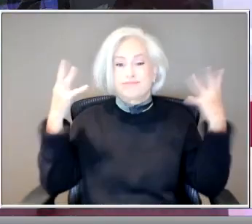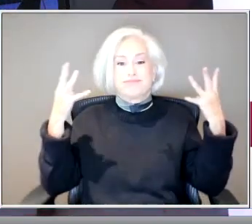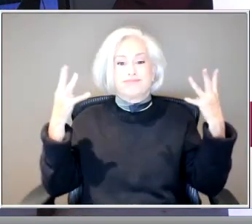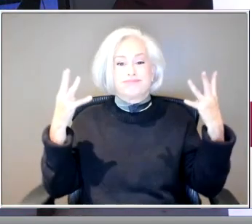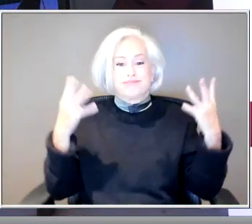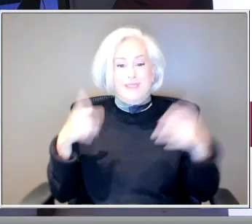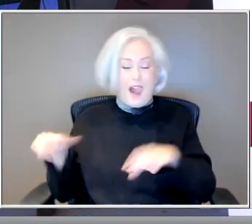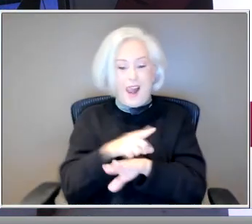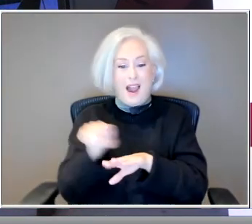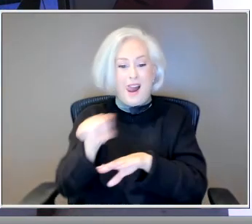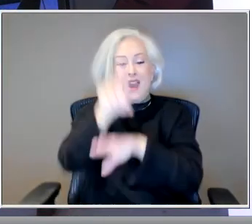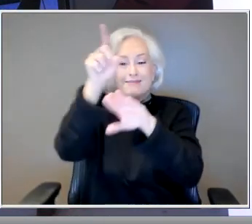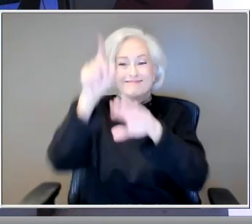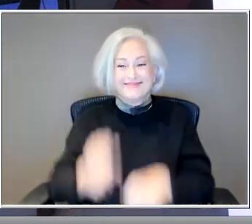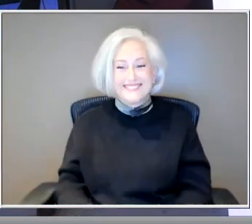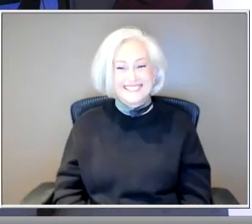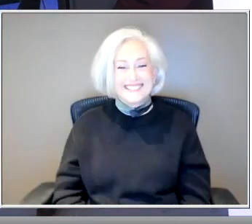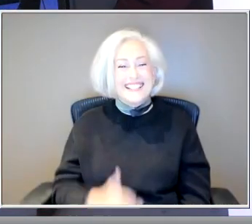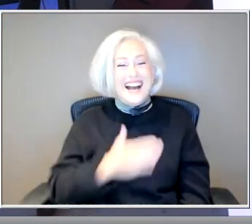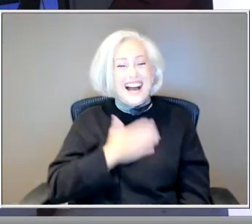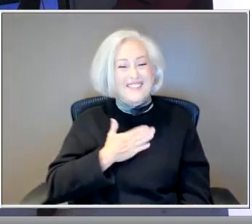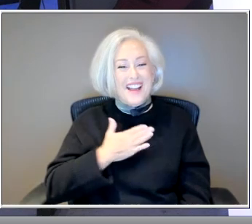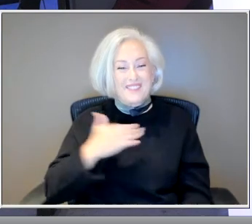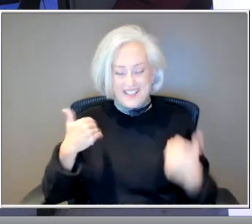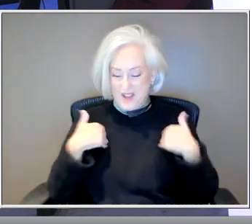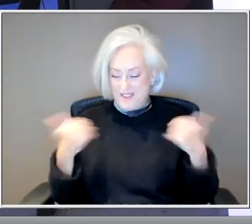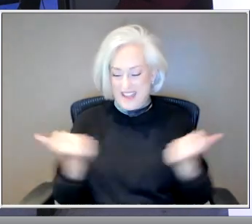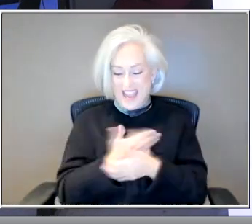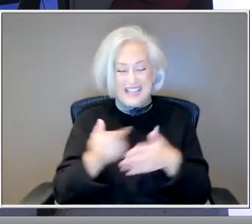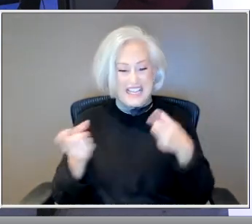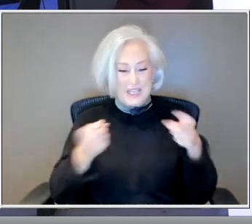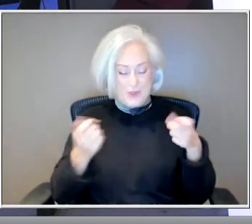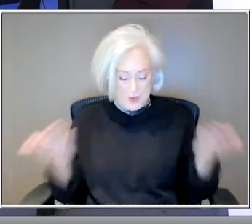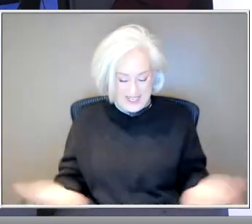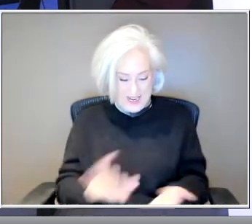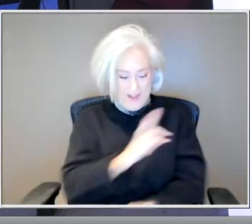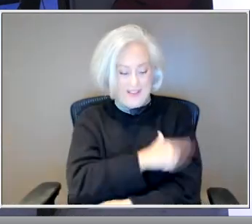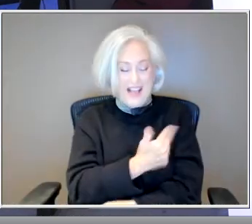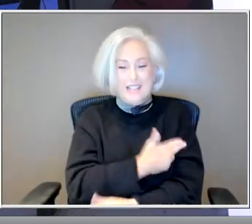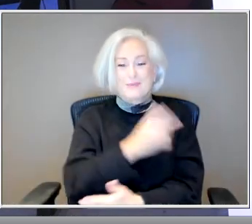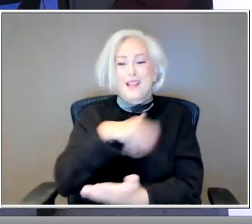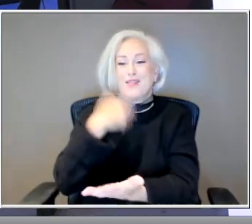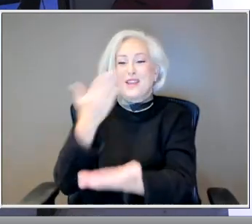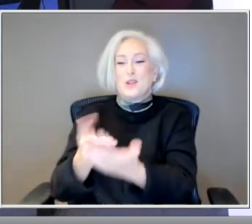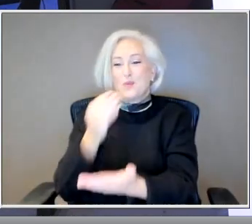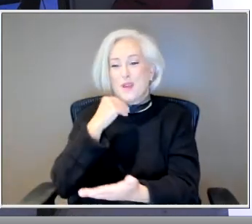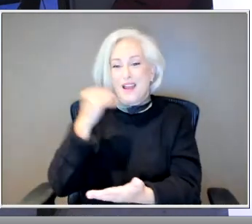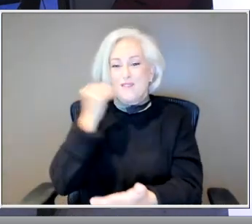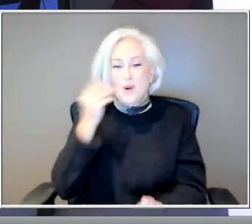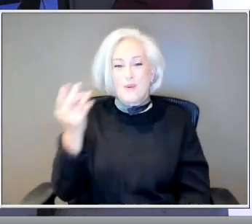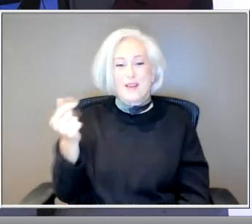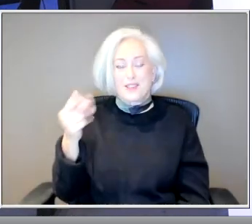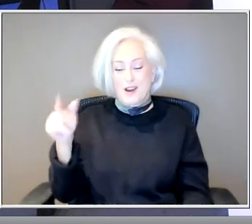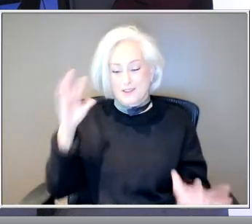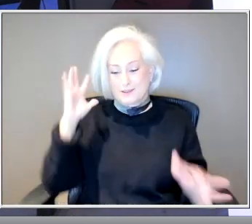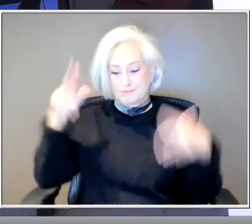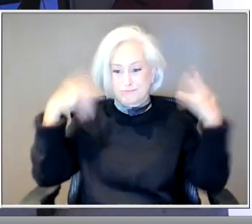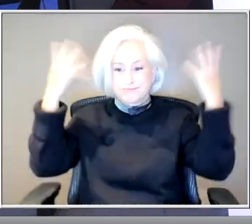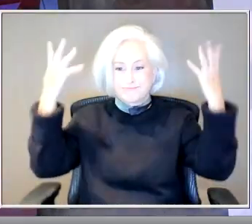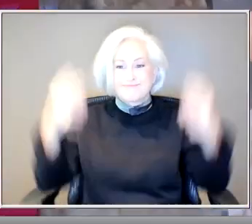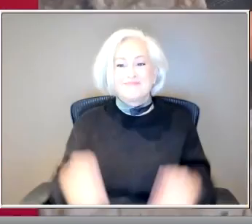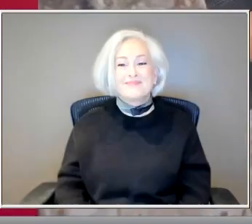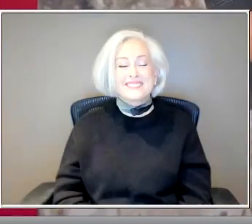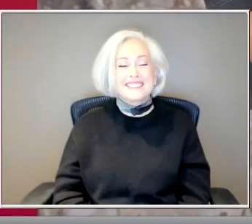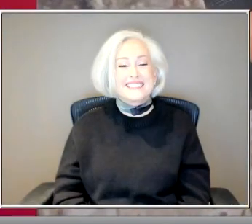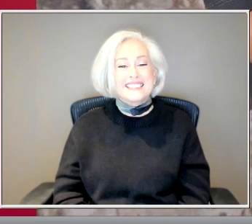I love it. You've got everything so controlled here at the hospital, but then you get that big of amount of chaos. Okay, so now we want to check in with